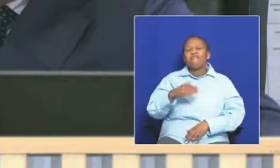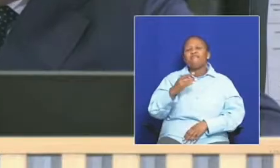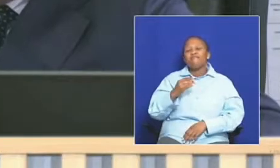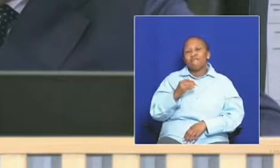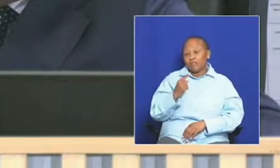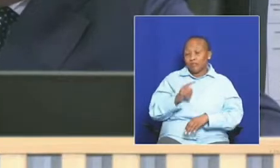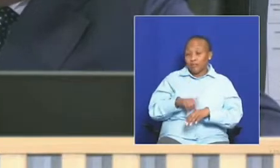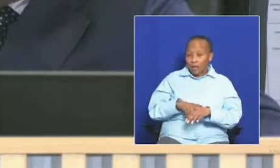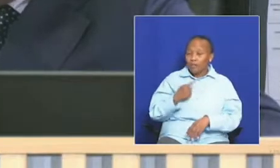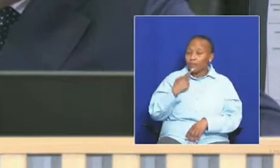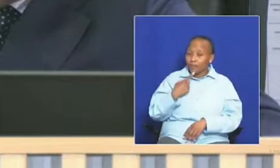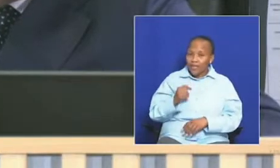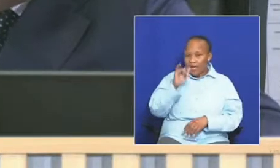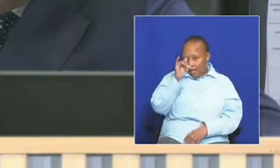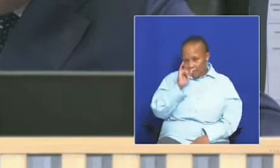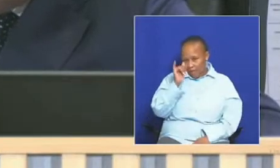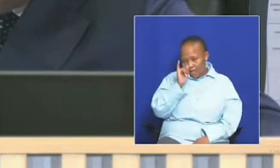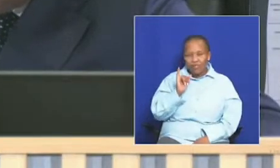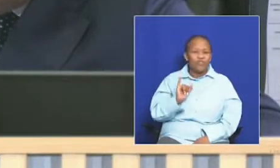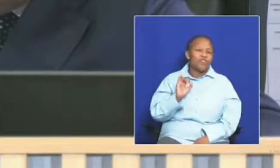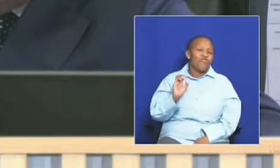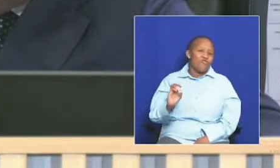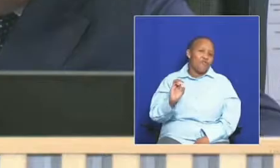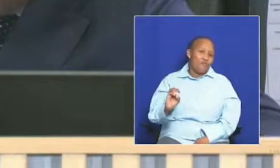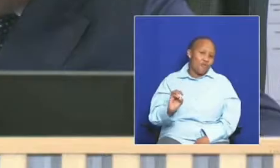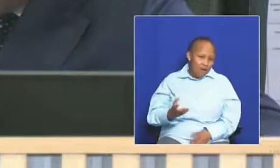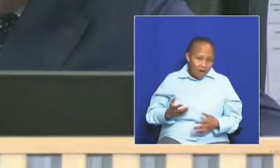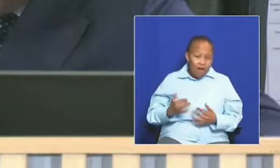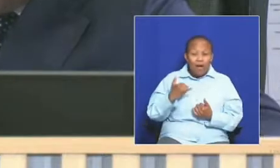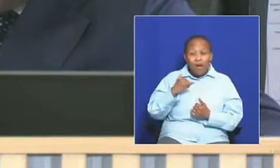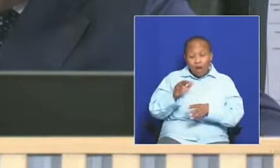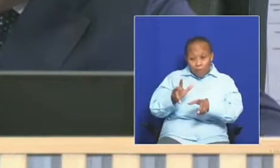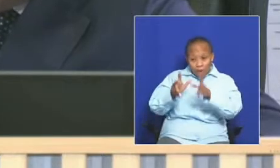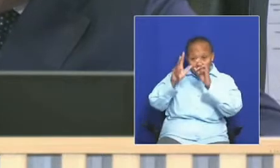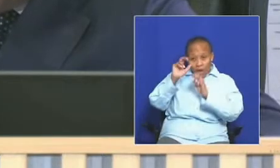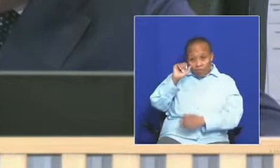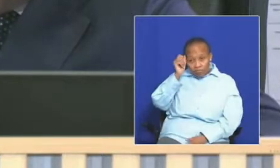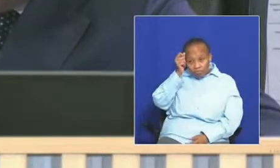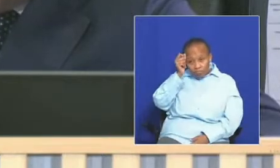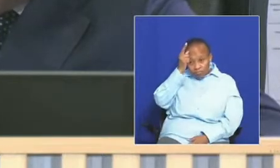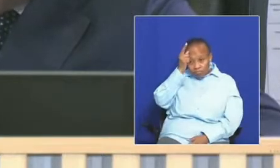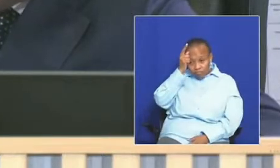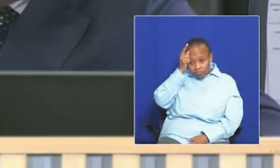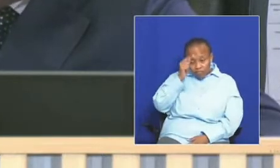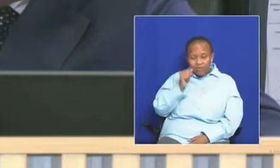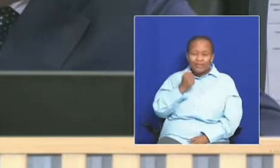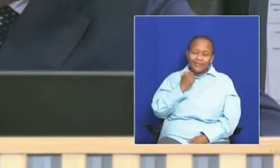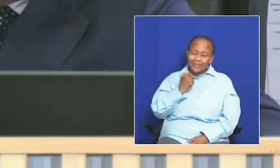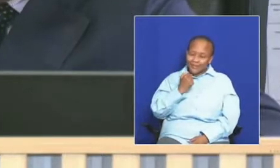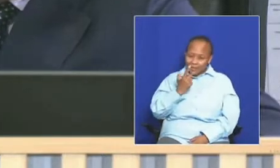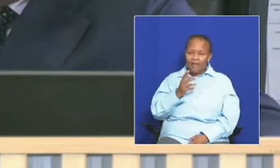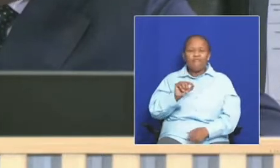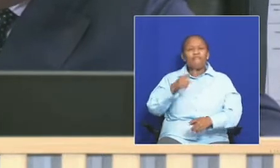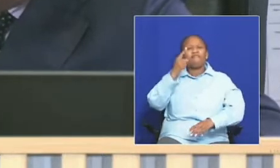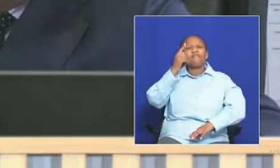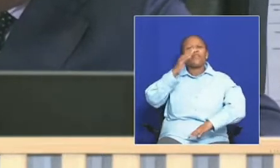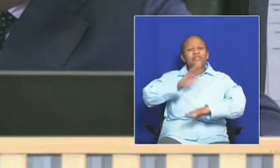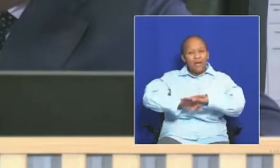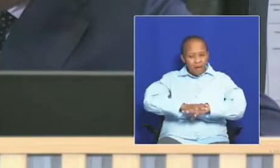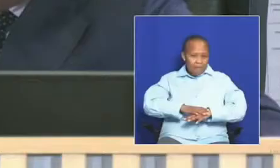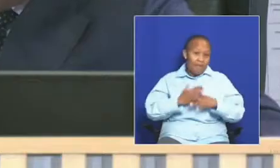of what you said was exactly what I said. Of is for the first time now in your last response that you said there